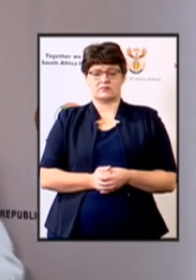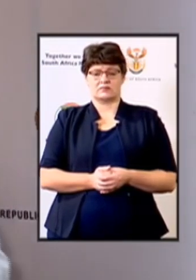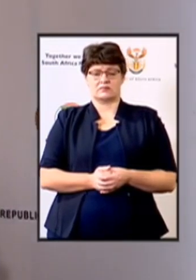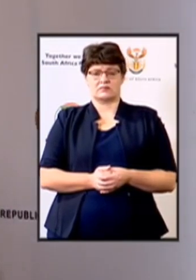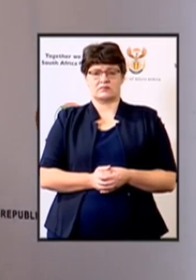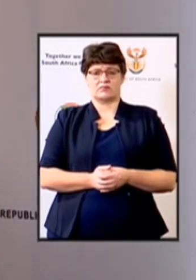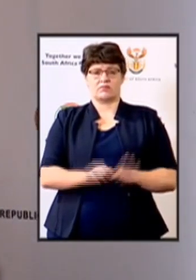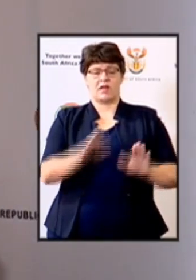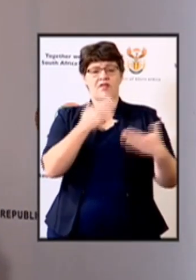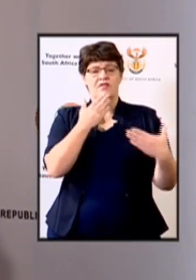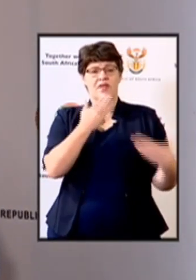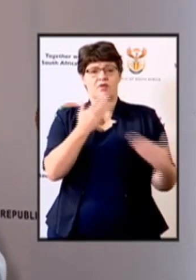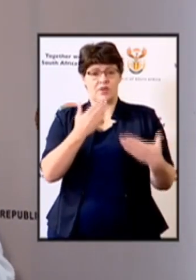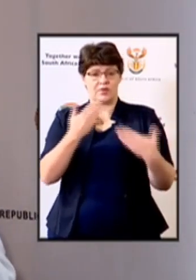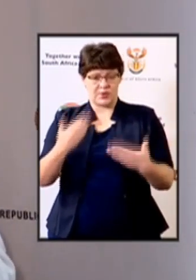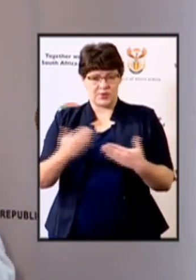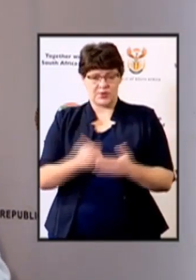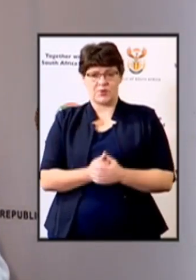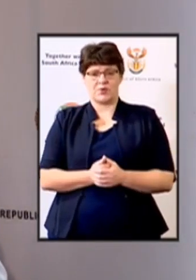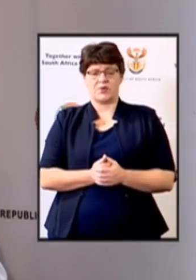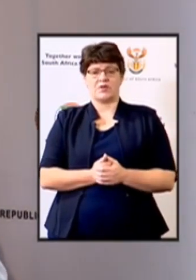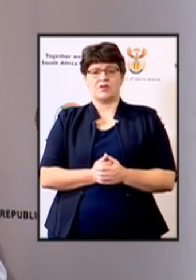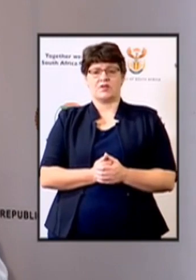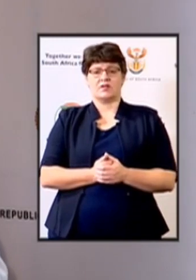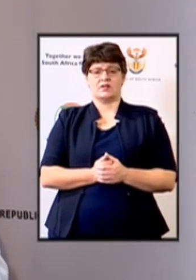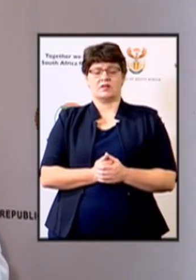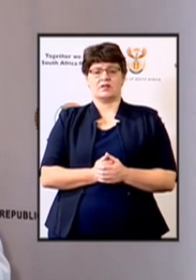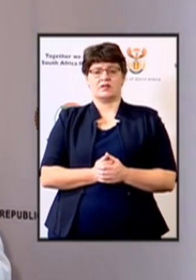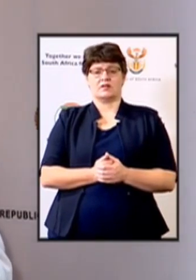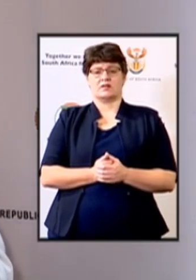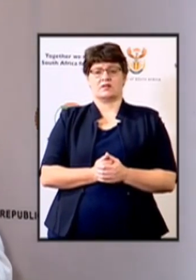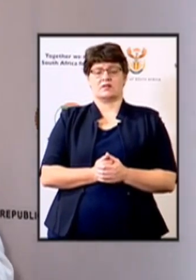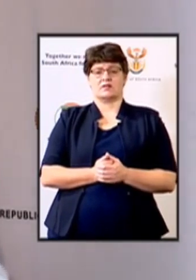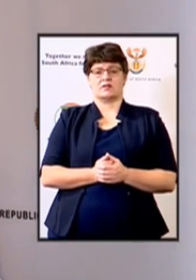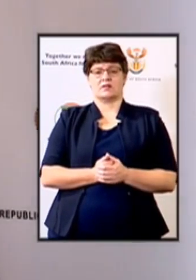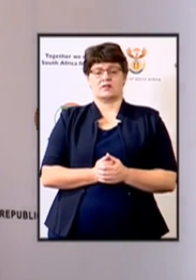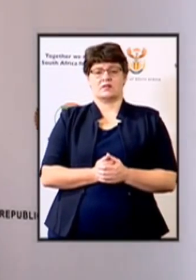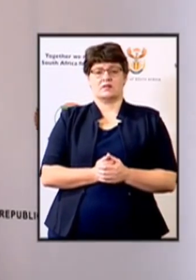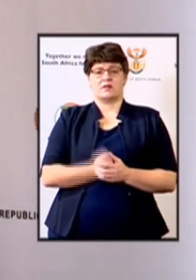Thank you very much, Mr. Mpele.